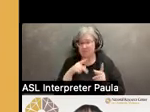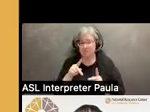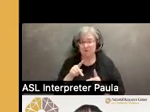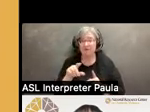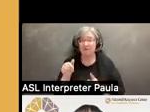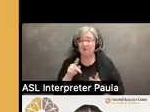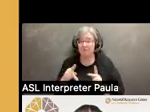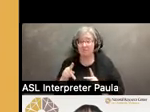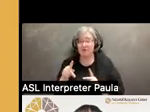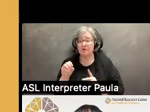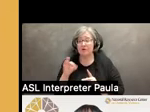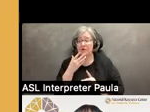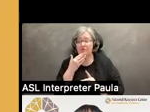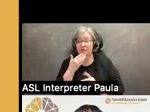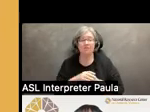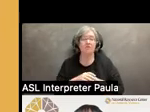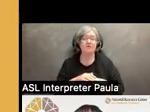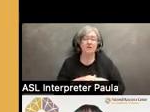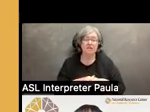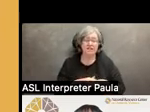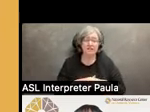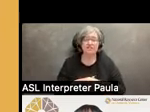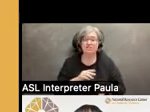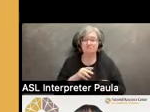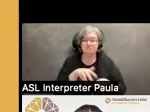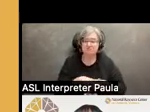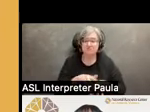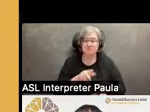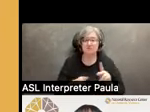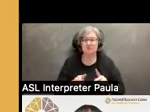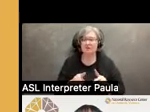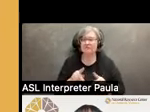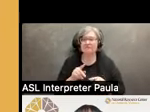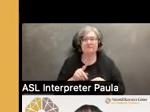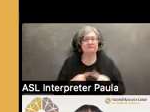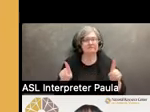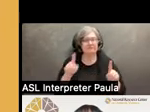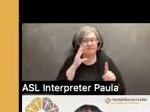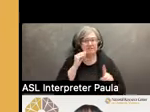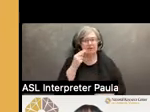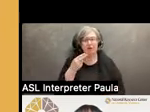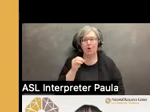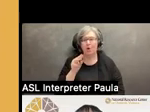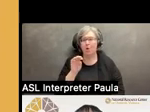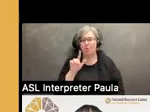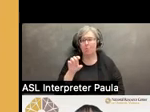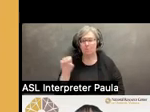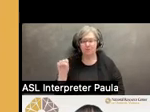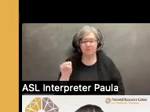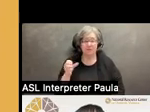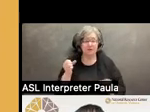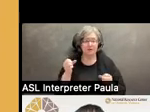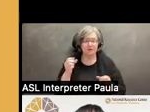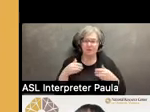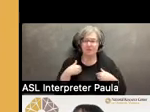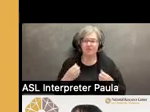people, experience homelessness in a dramatically different way than their white counterparts. People who hold multiple identities,